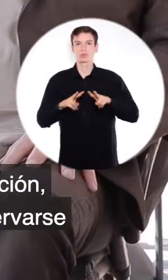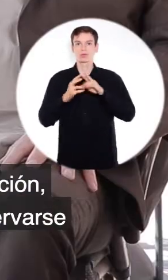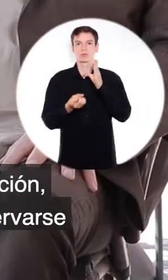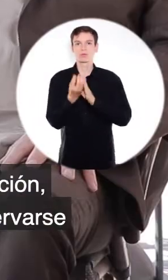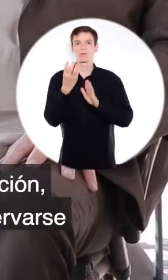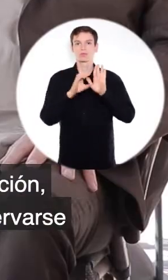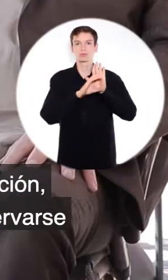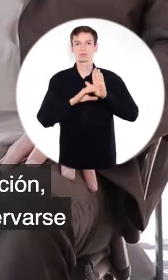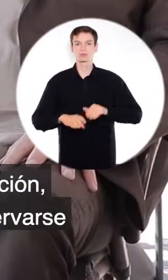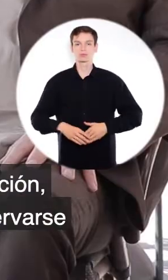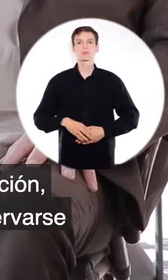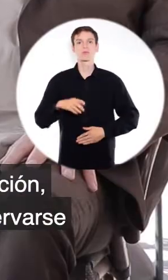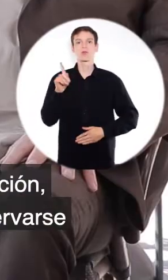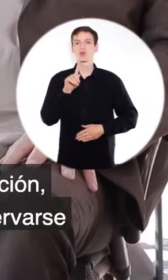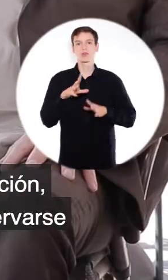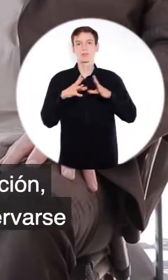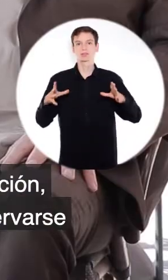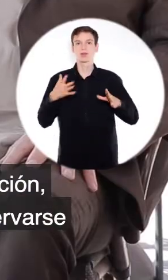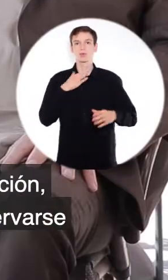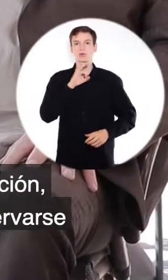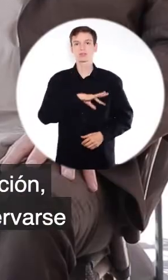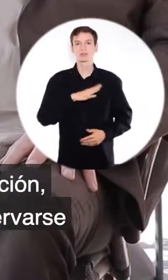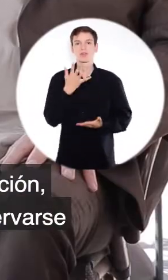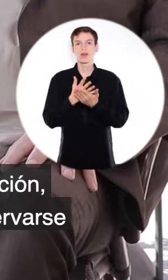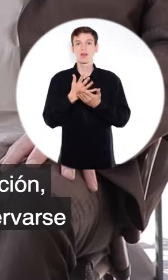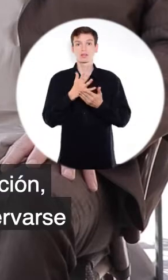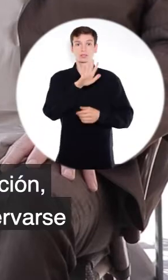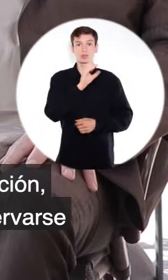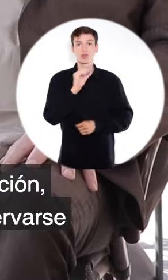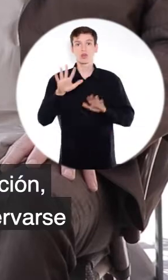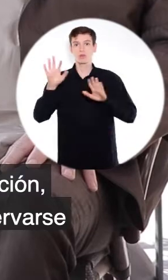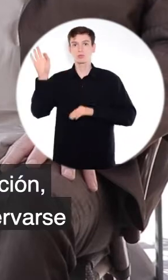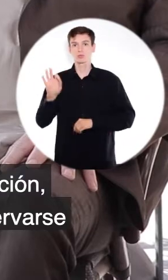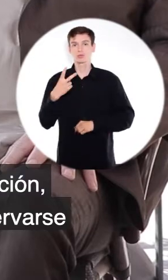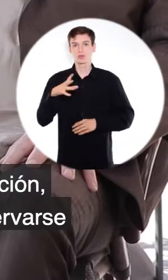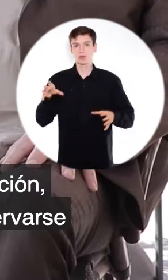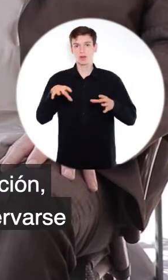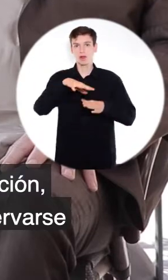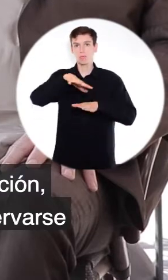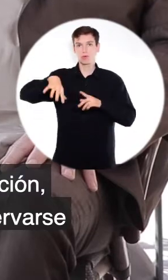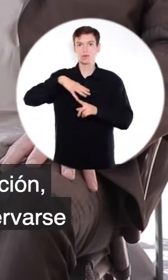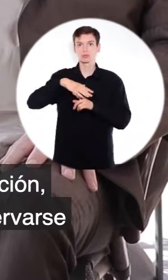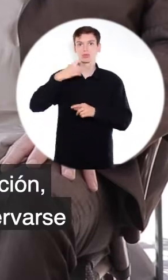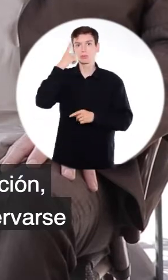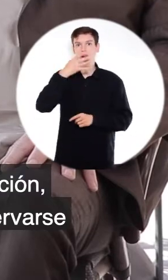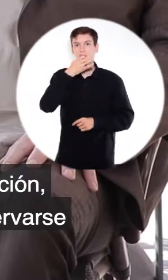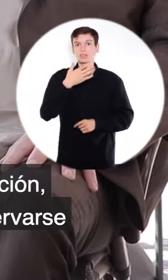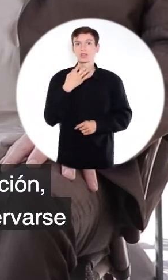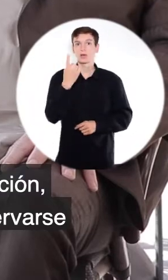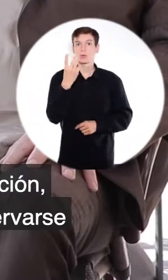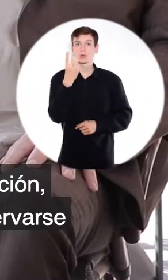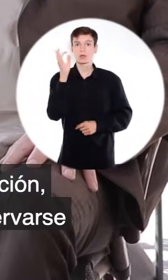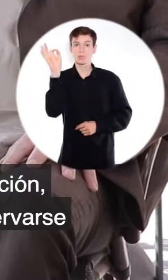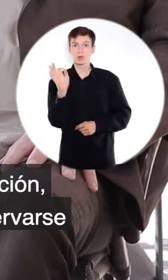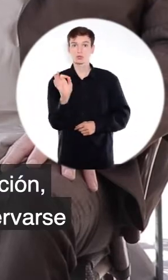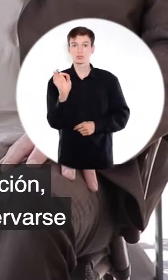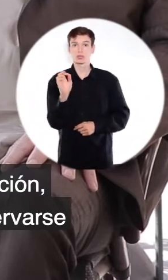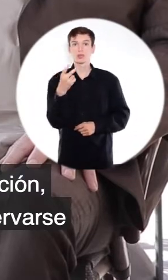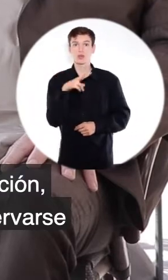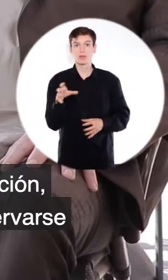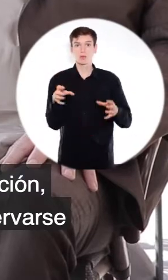much. In Chile, it's about 5 to 10% of the population are from indigenous background, but there's been talk